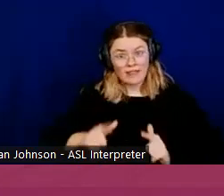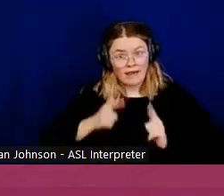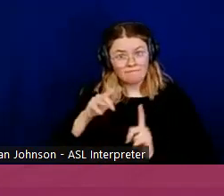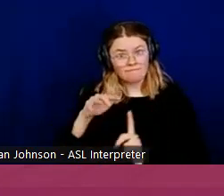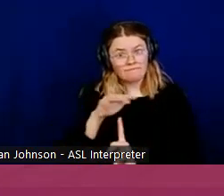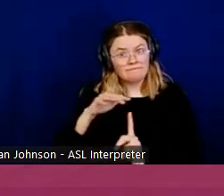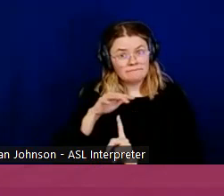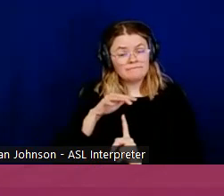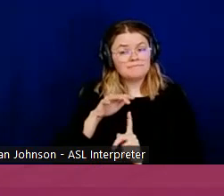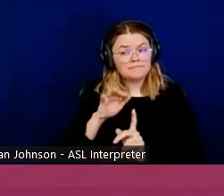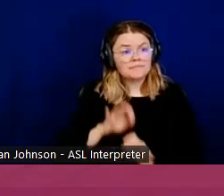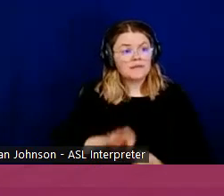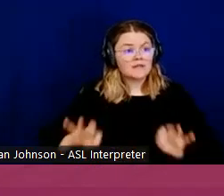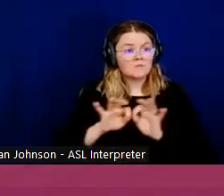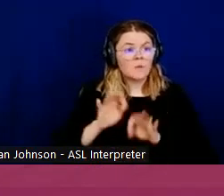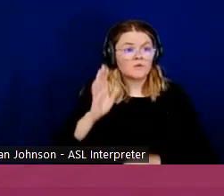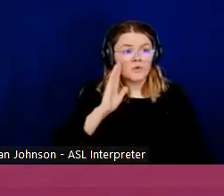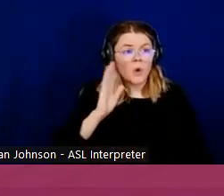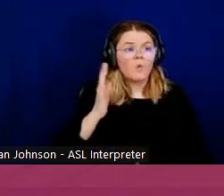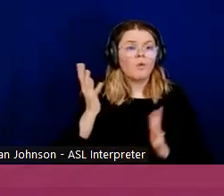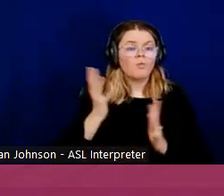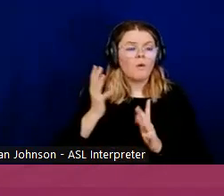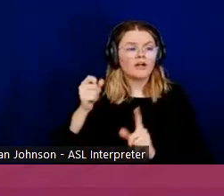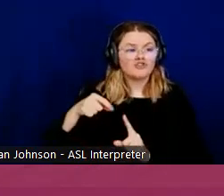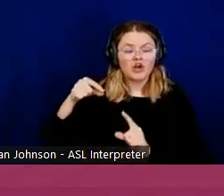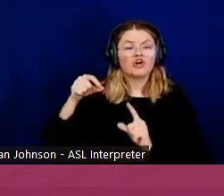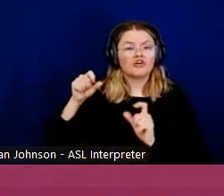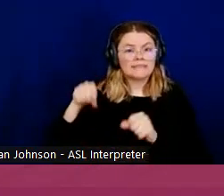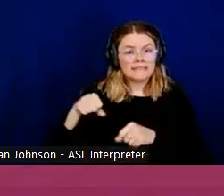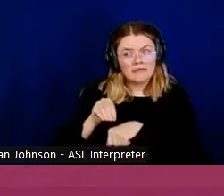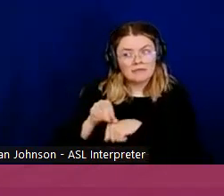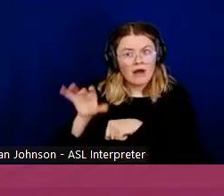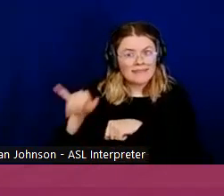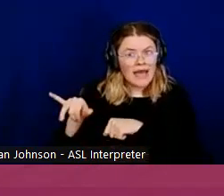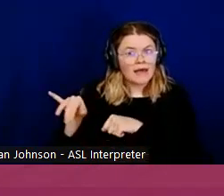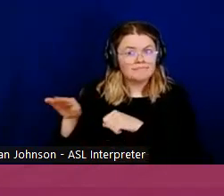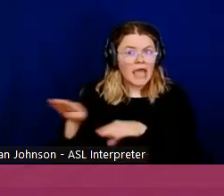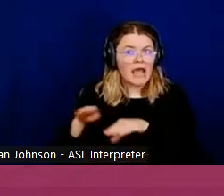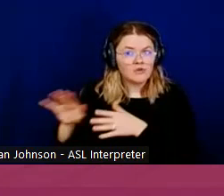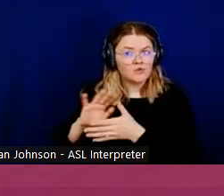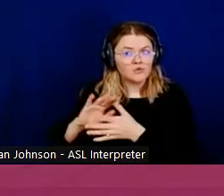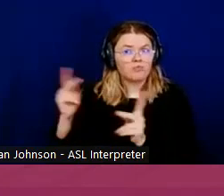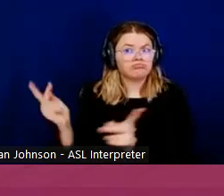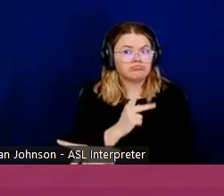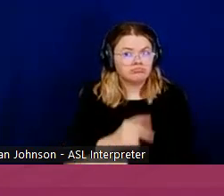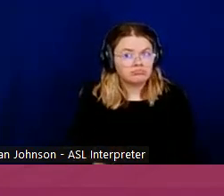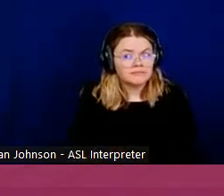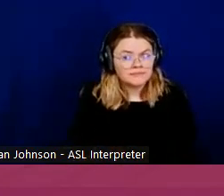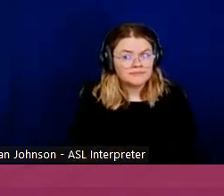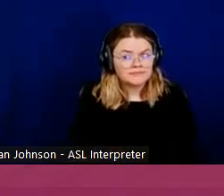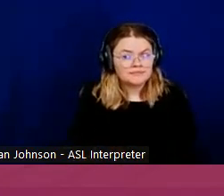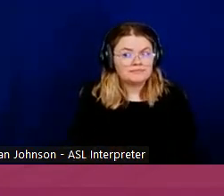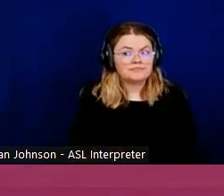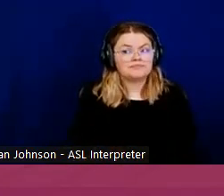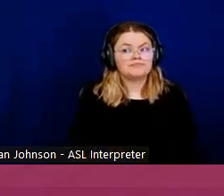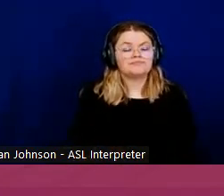the abusive tendencies that can possibly escalate someone to be abusive. There's also a variety of factors that